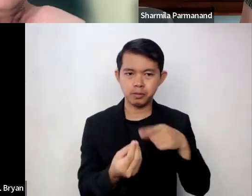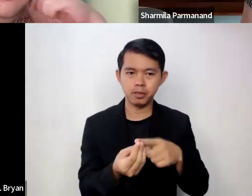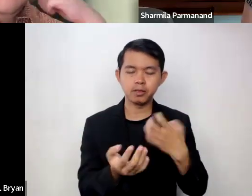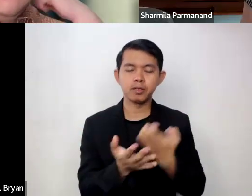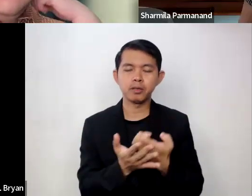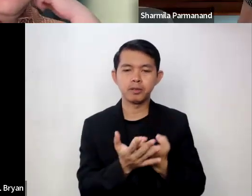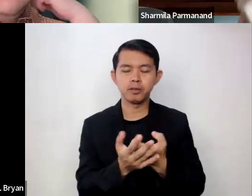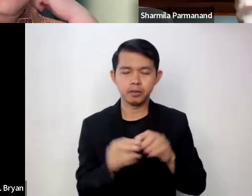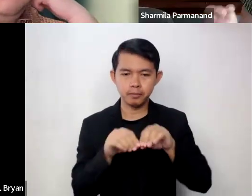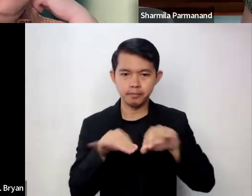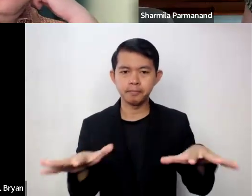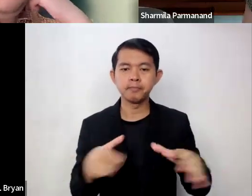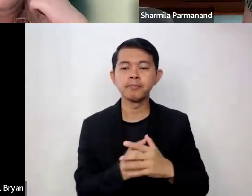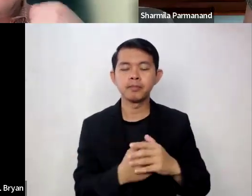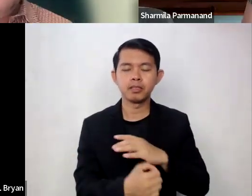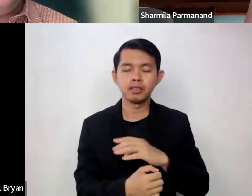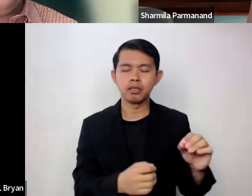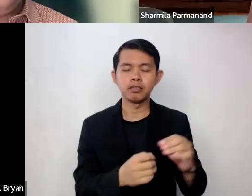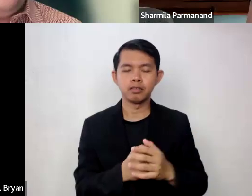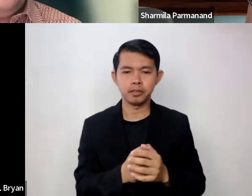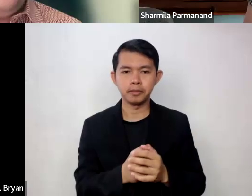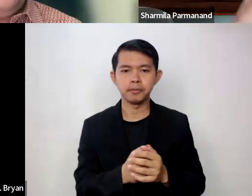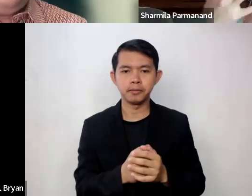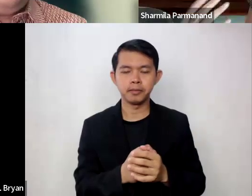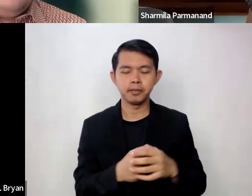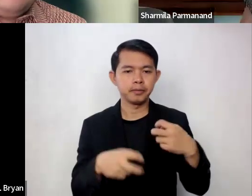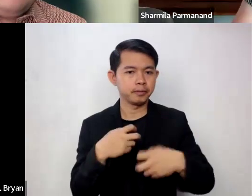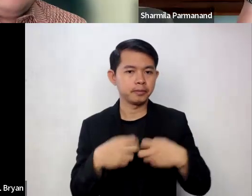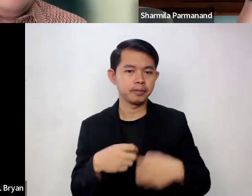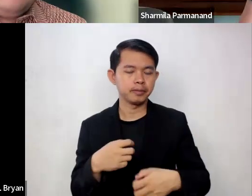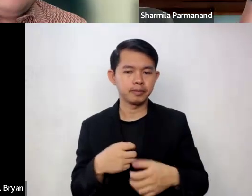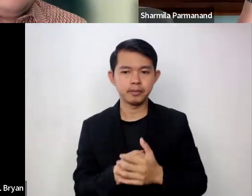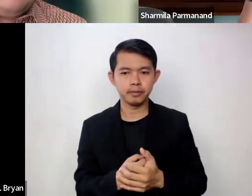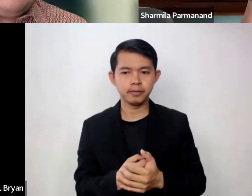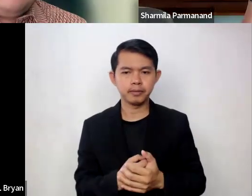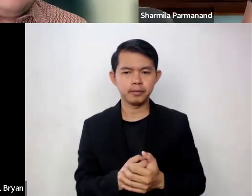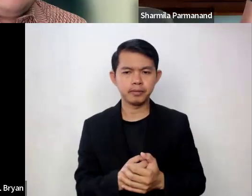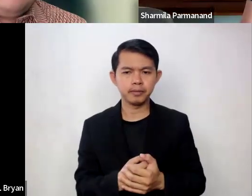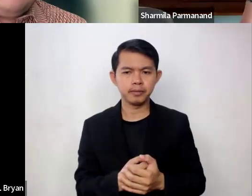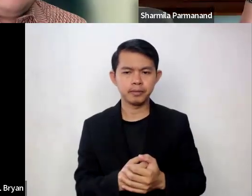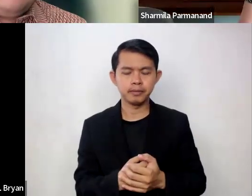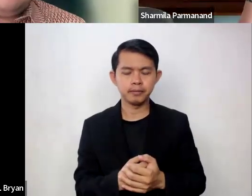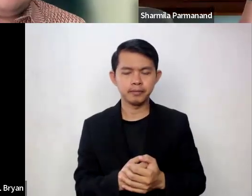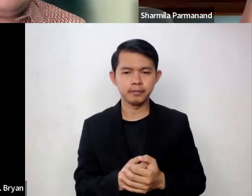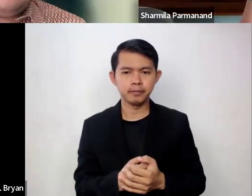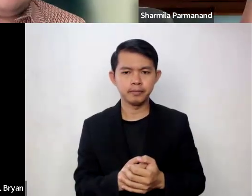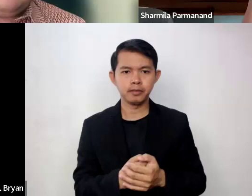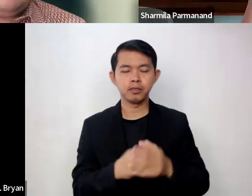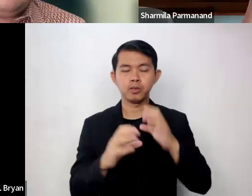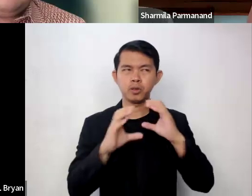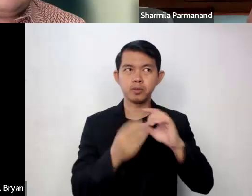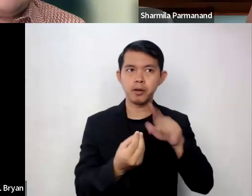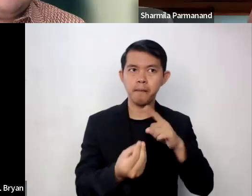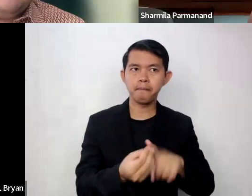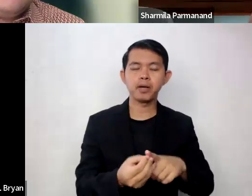redistribution and structural issues, right? So that's kind of one example. And that's where the conversation on gender